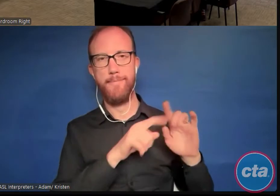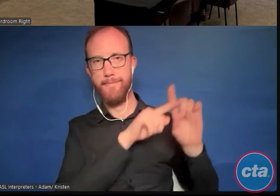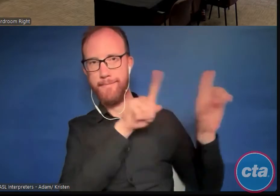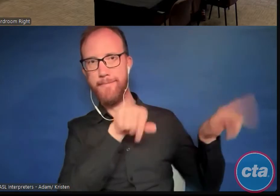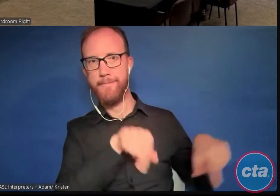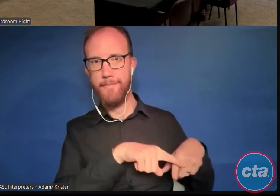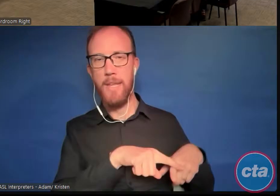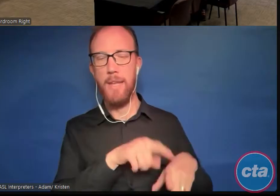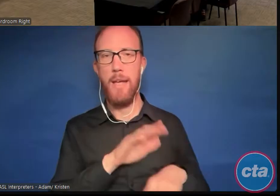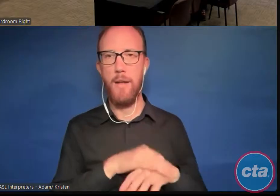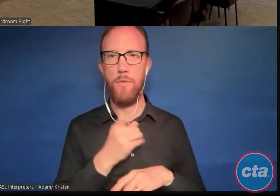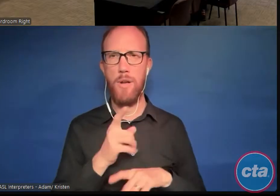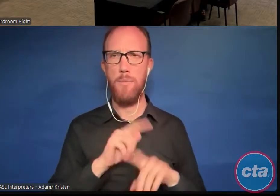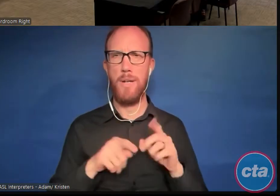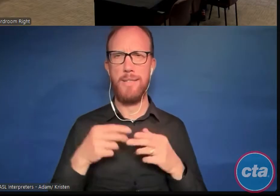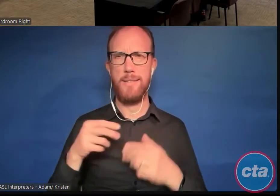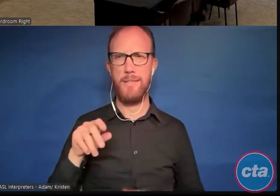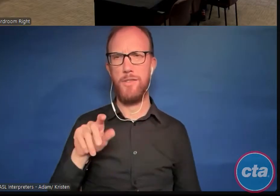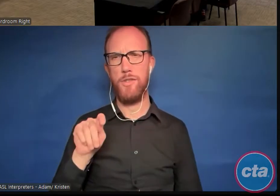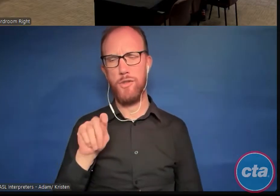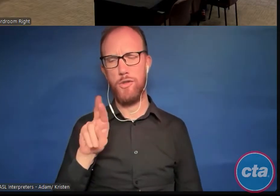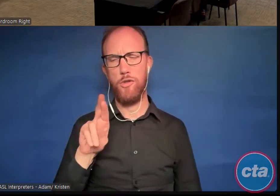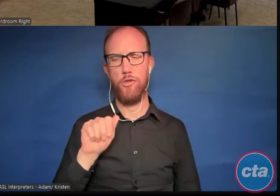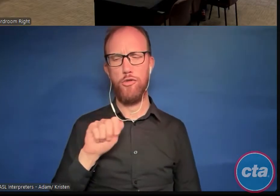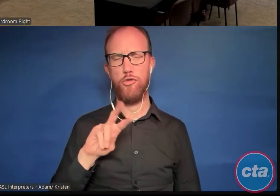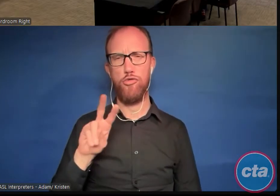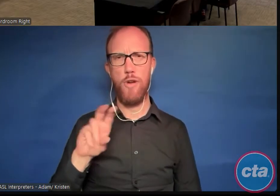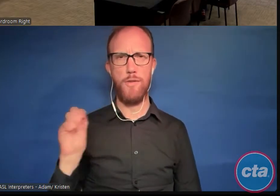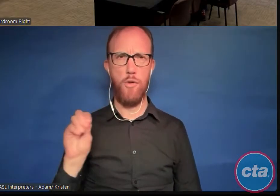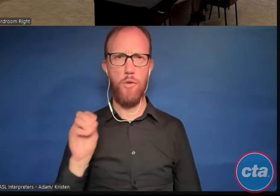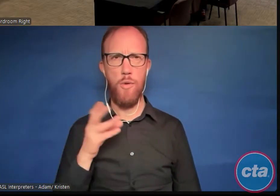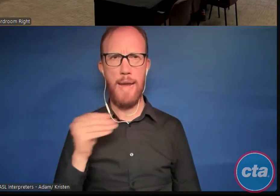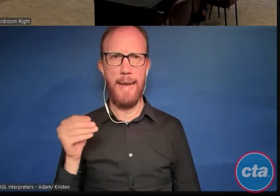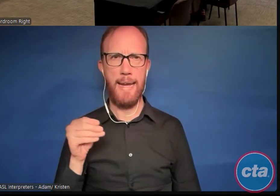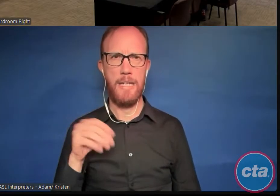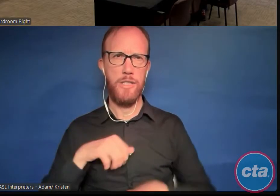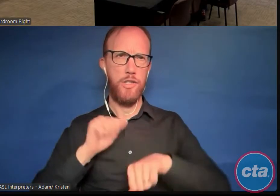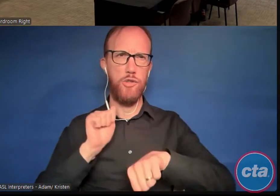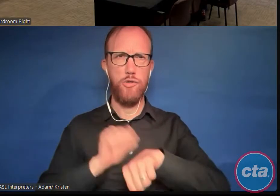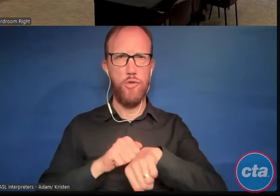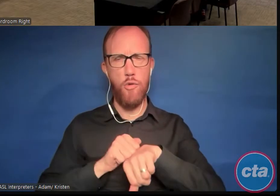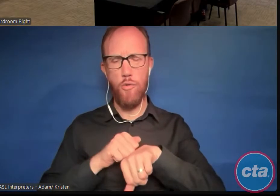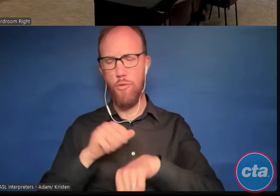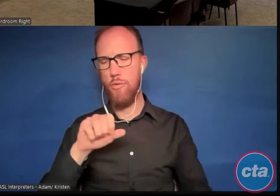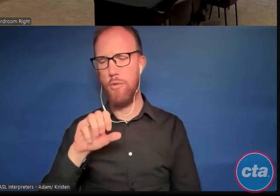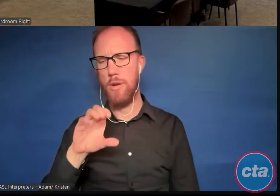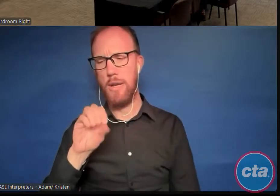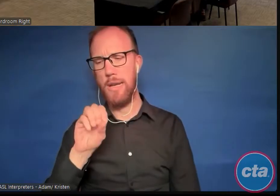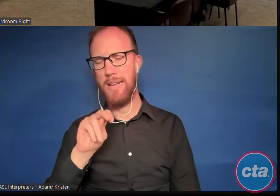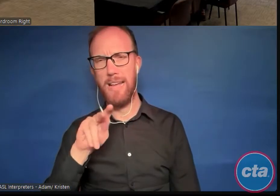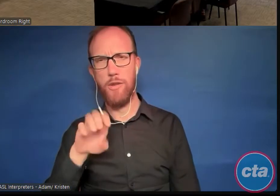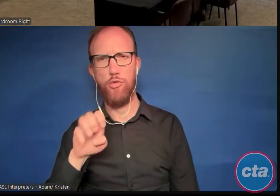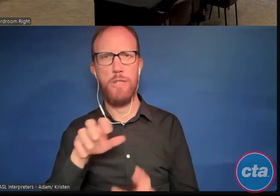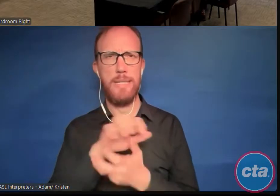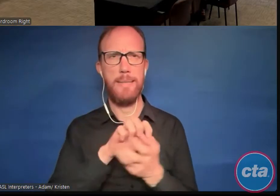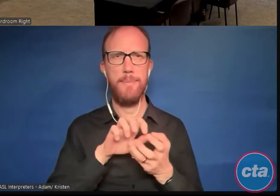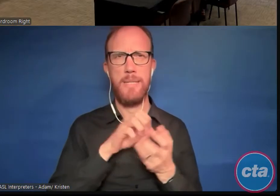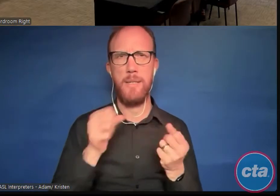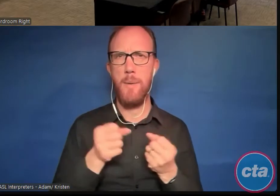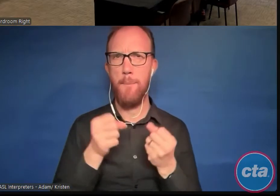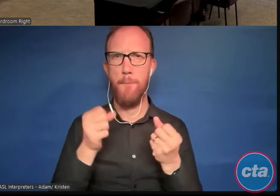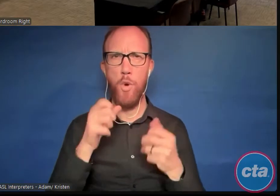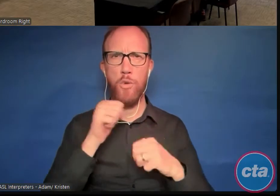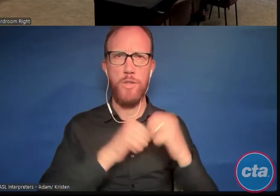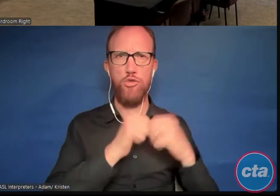a terrazzo and stone concrete mix, multi-structure kind of piece